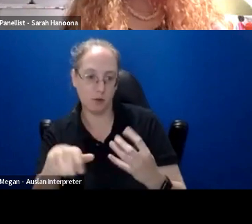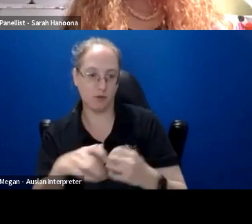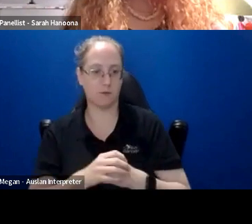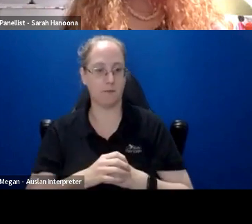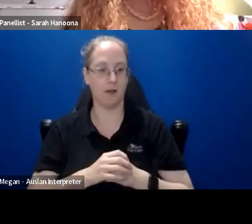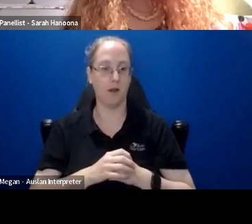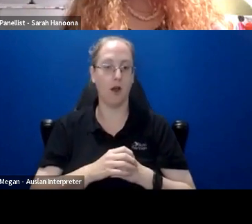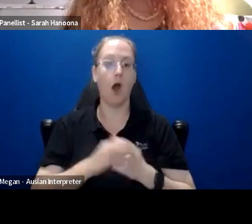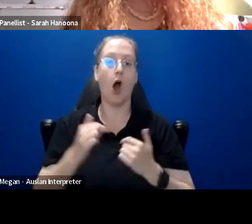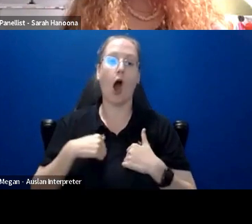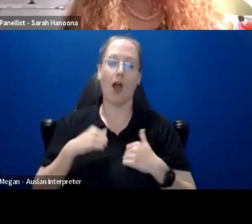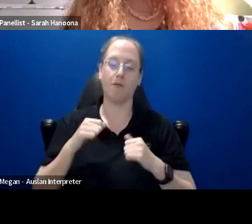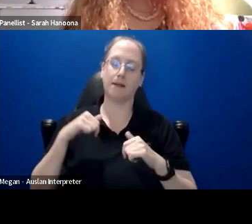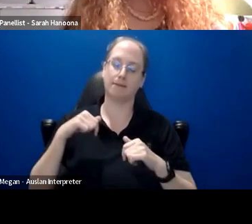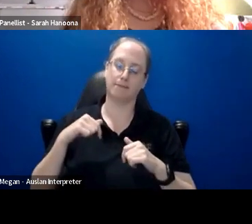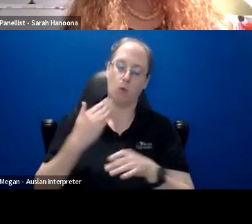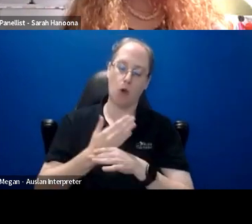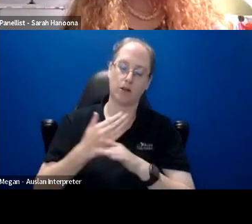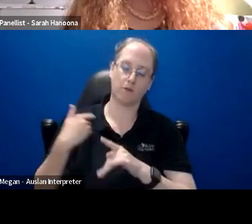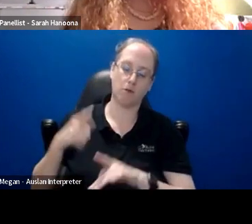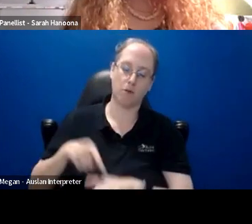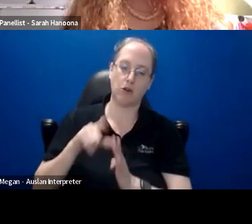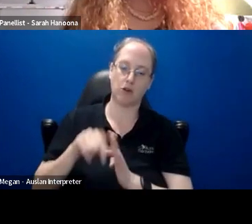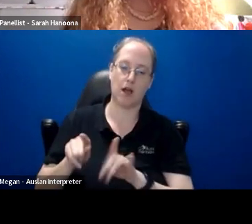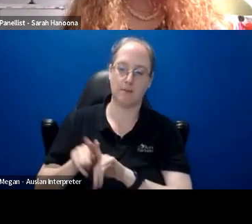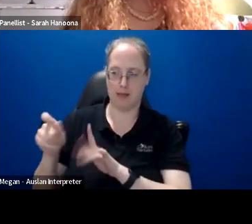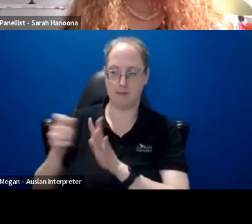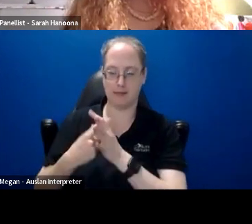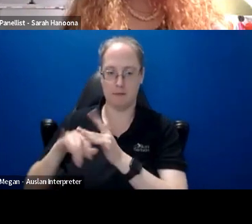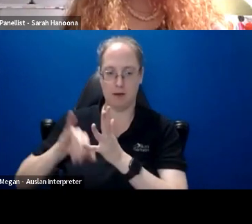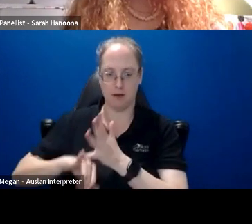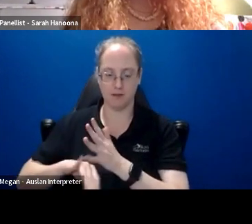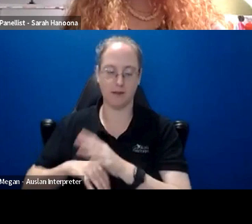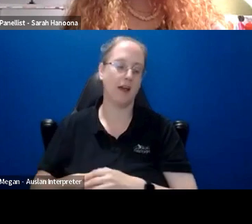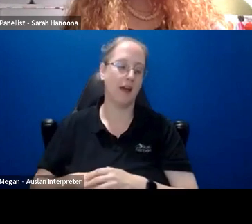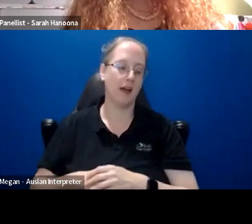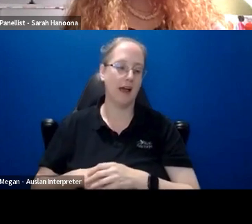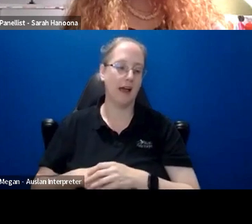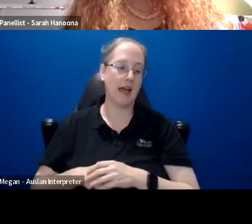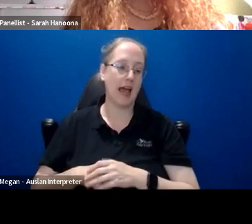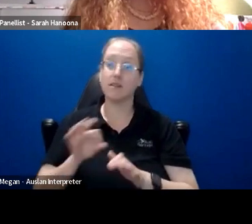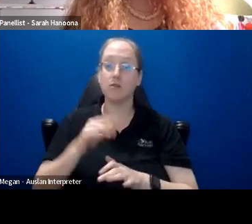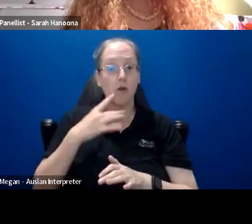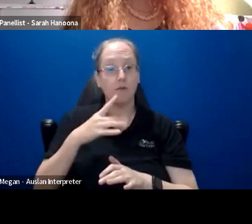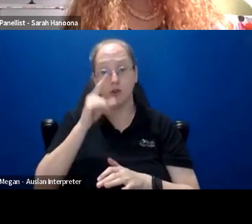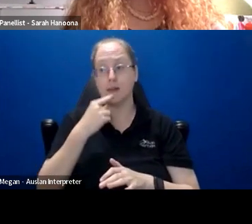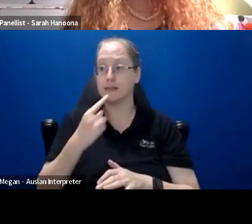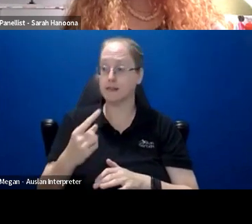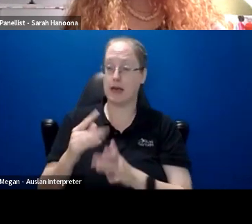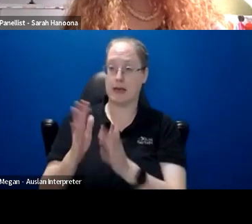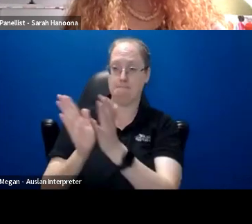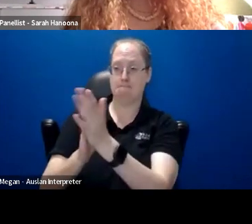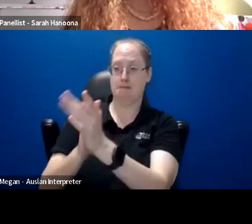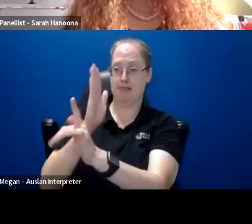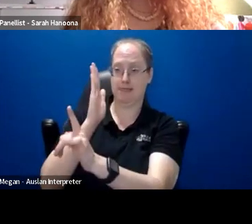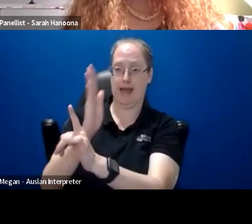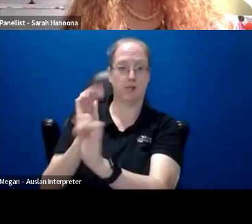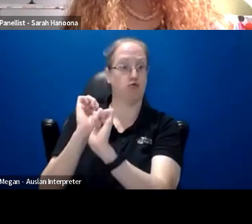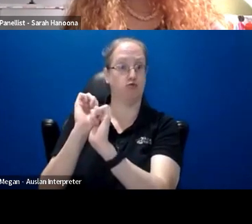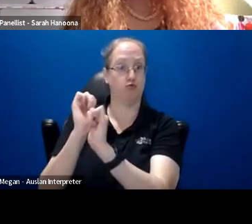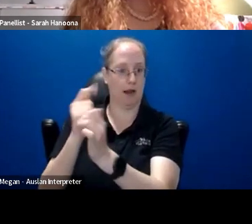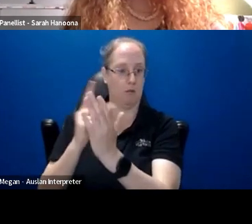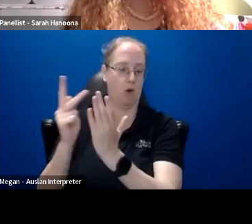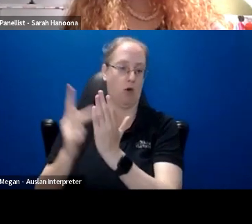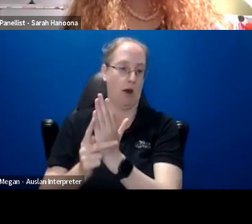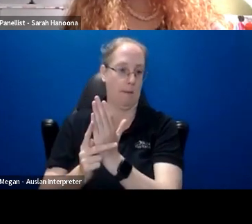Paris has, and it's not often that you can really talk glowingly about, you know, about a particular program. But, you